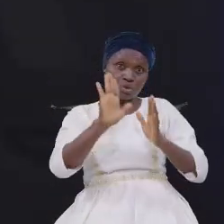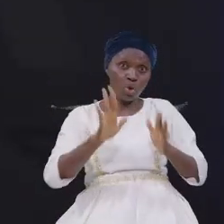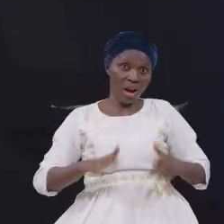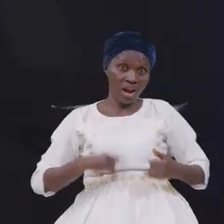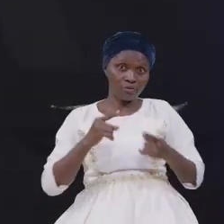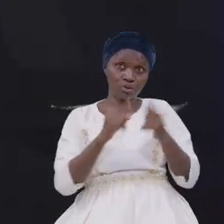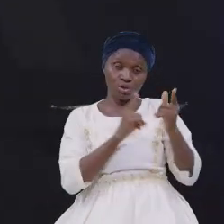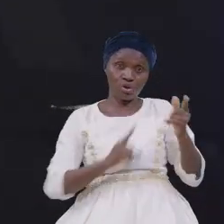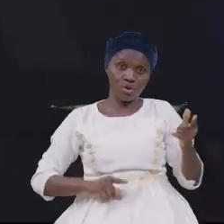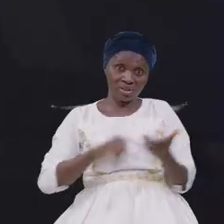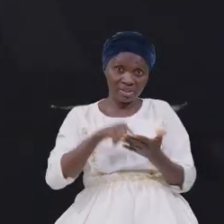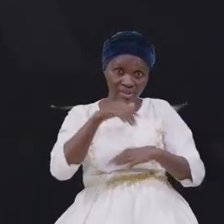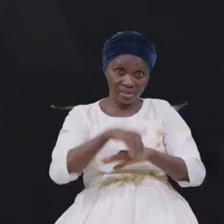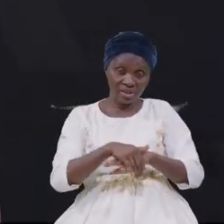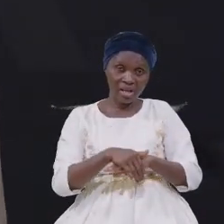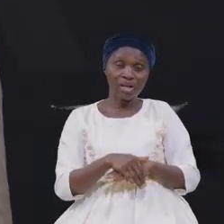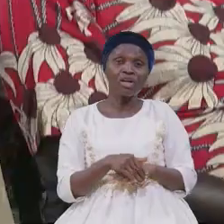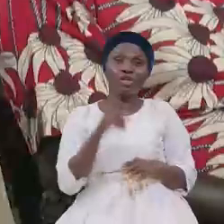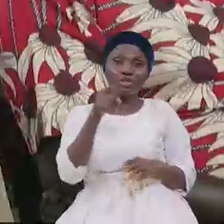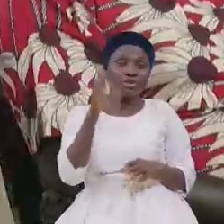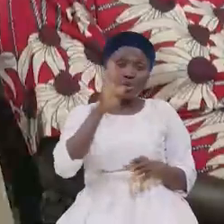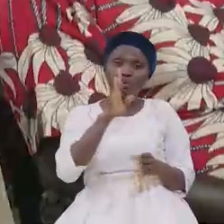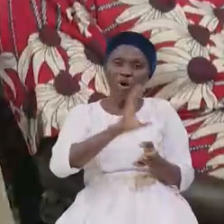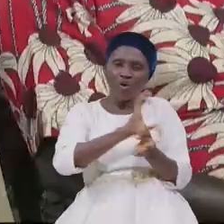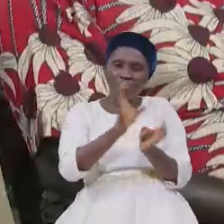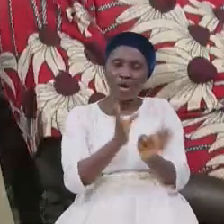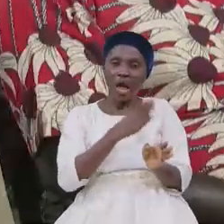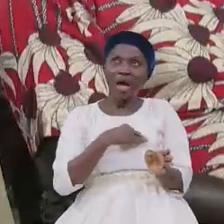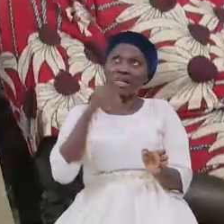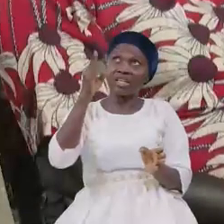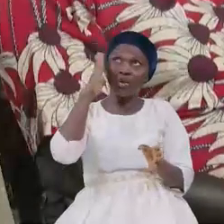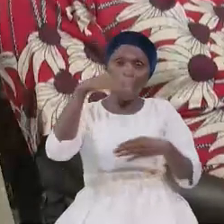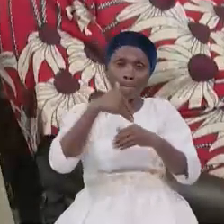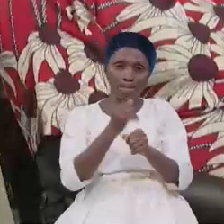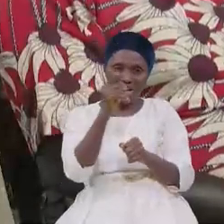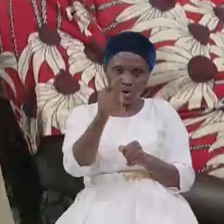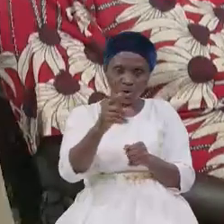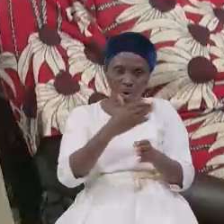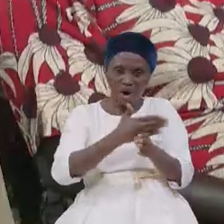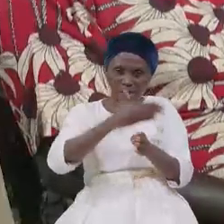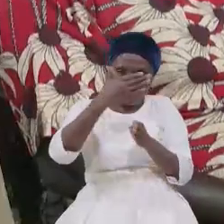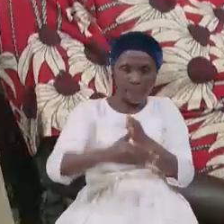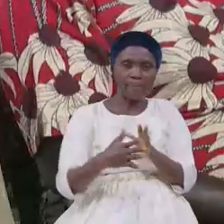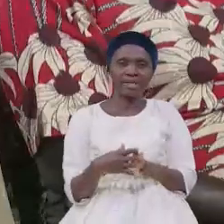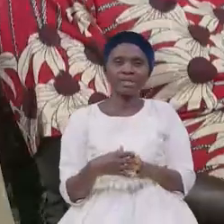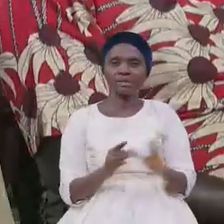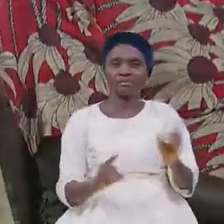will make you complete. Make me complete.